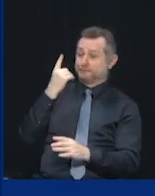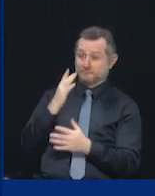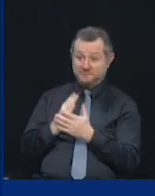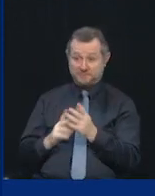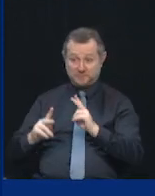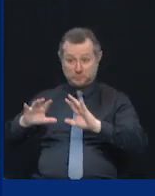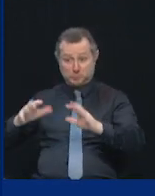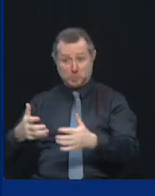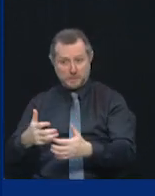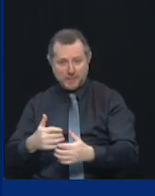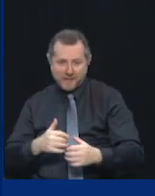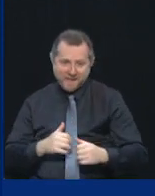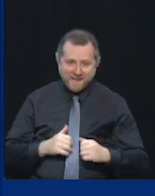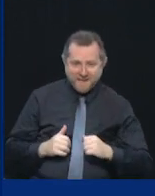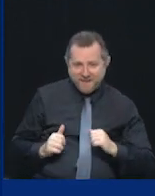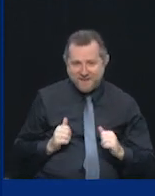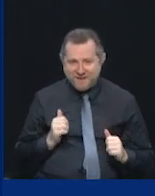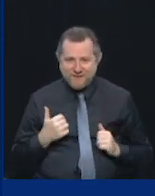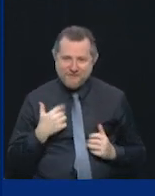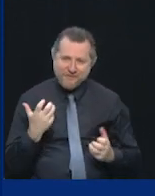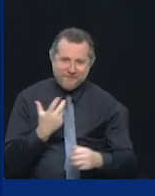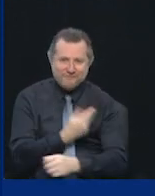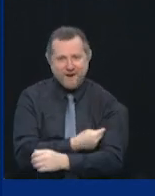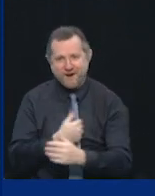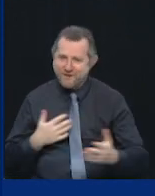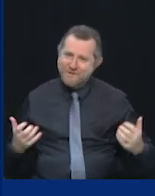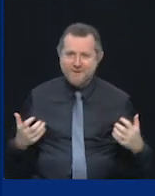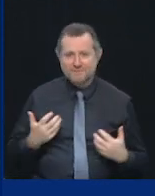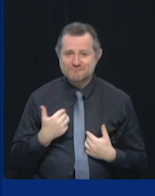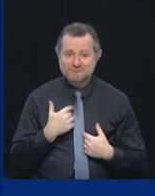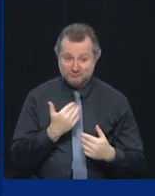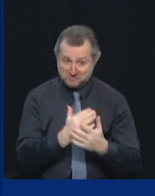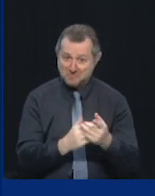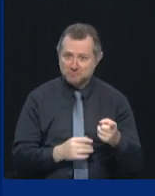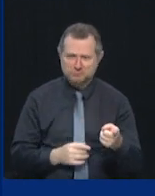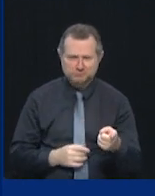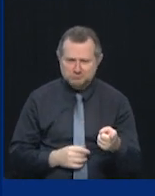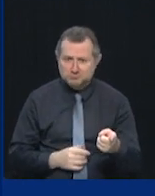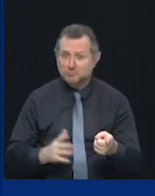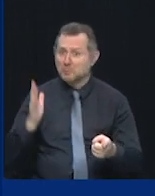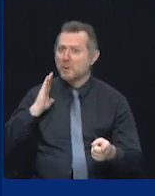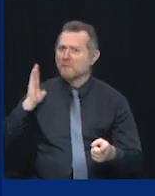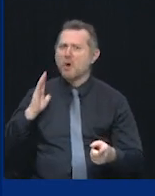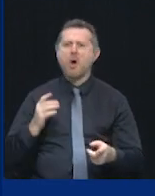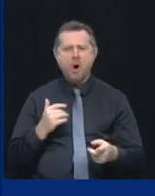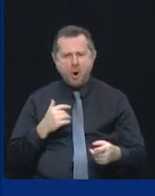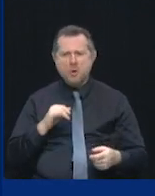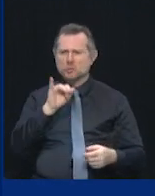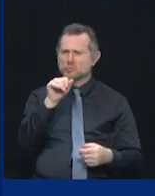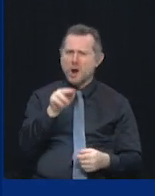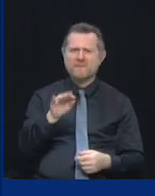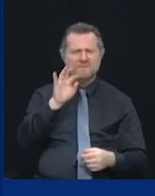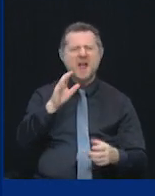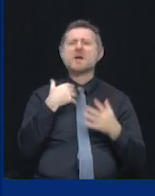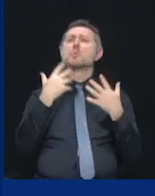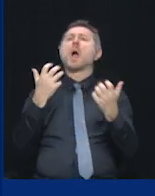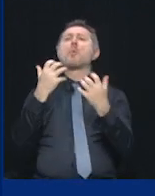get the vaccine right away. And remember how people were fighting for vaccine appointments right